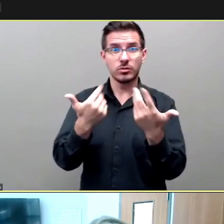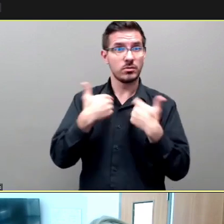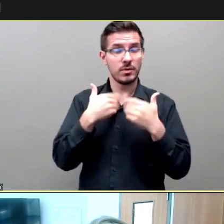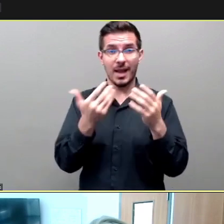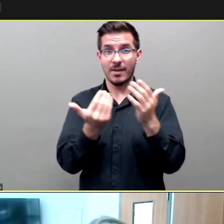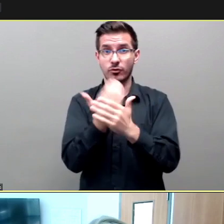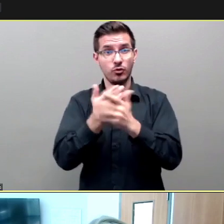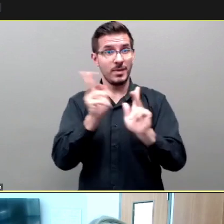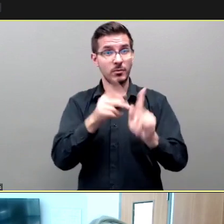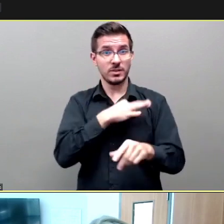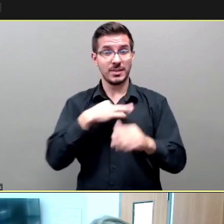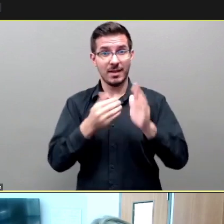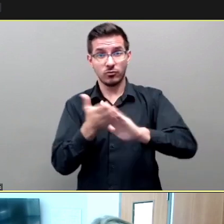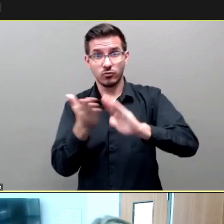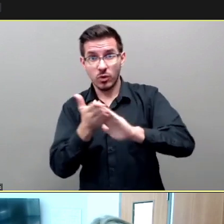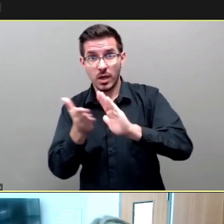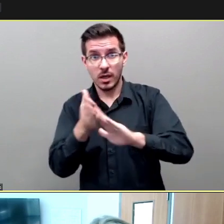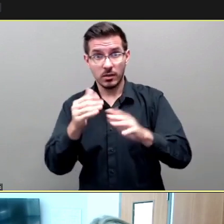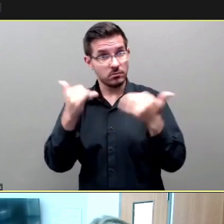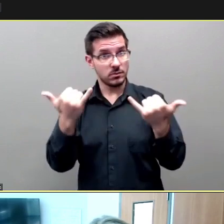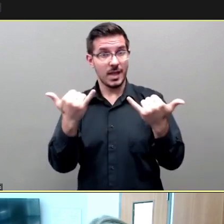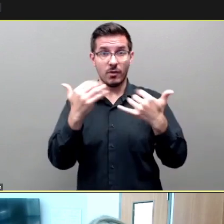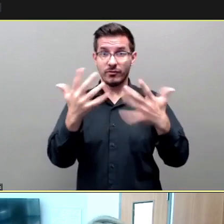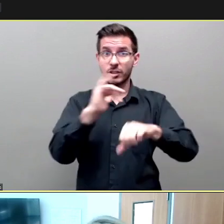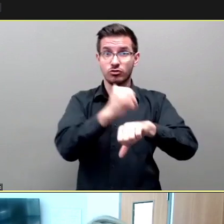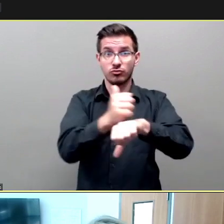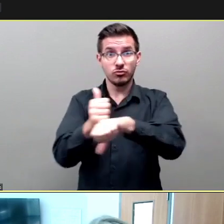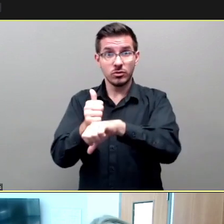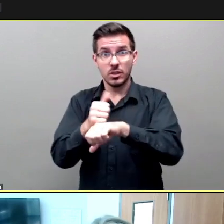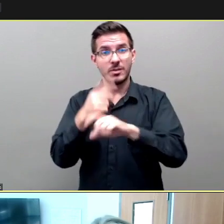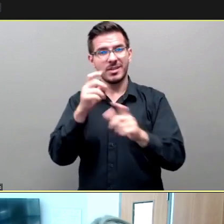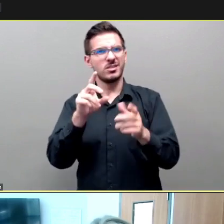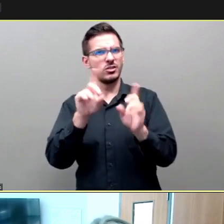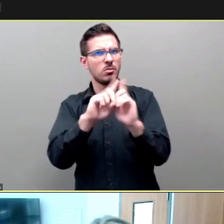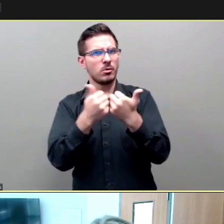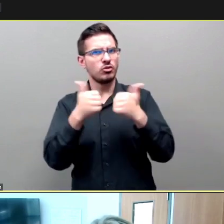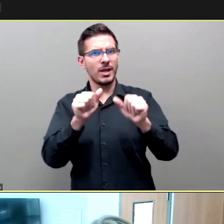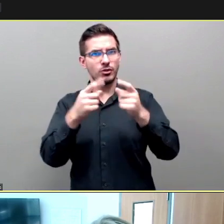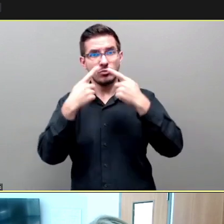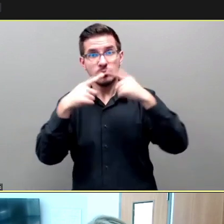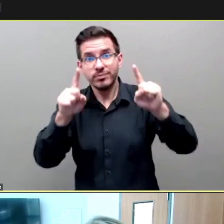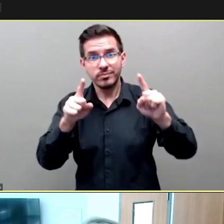the department is attempting to place forefront? That would